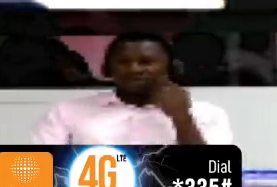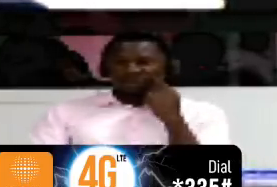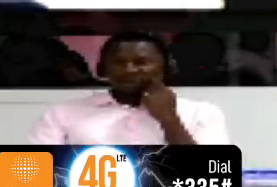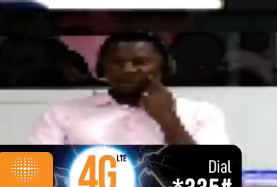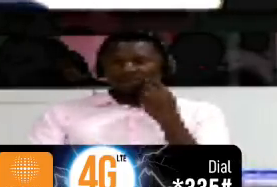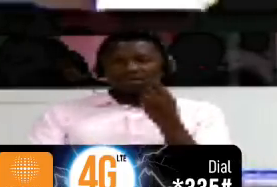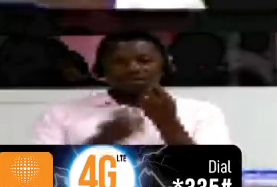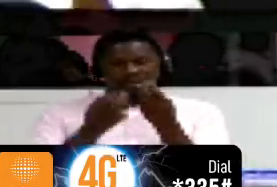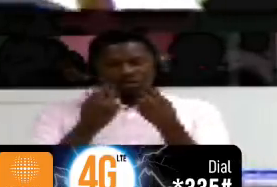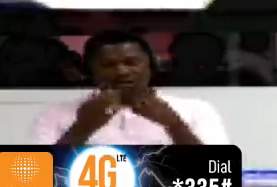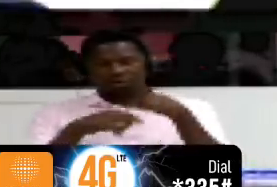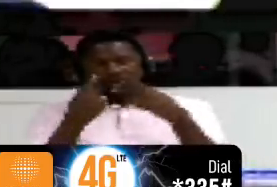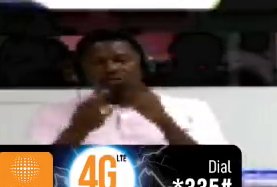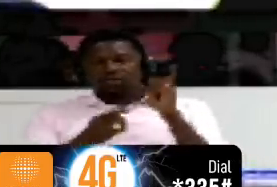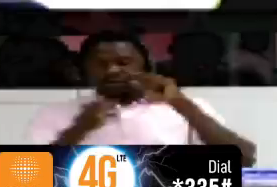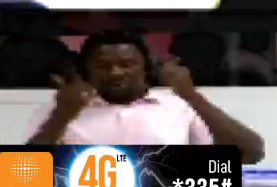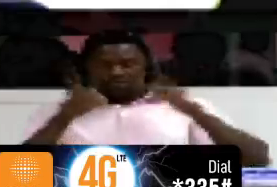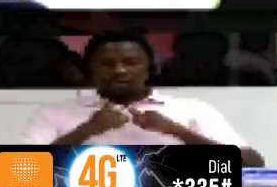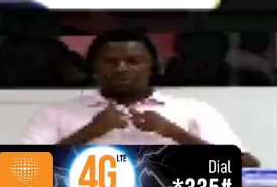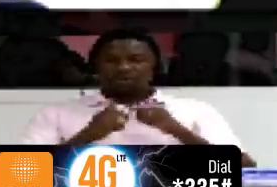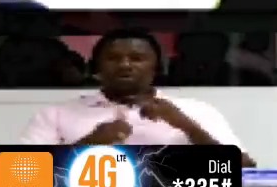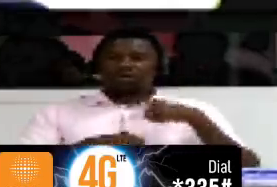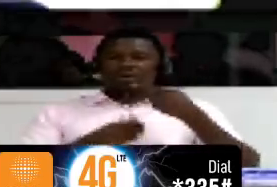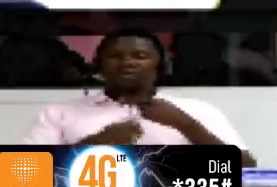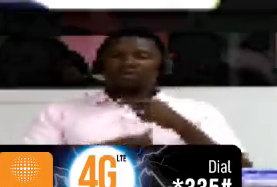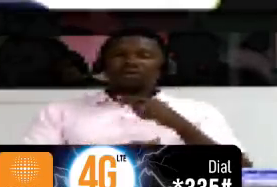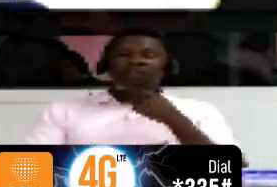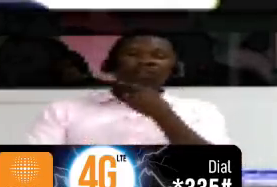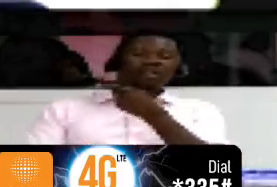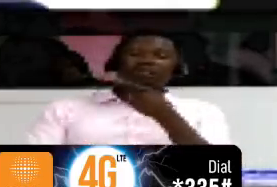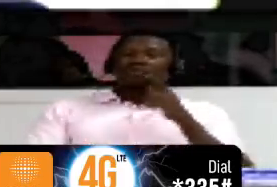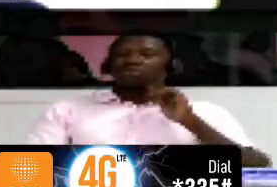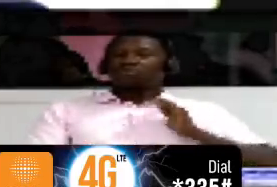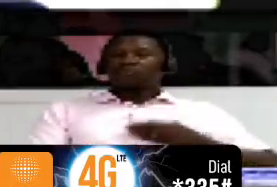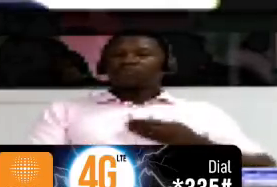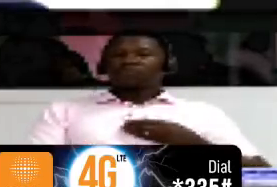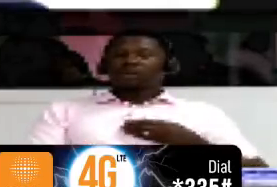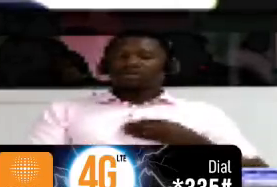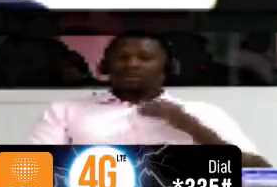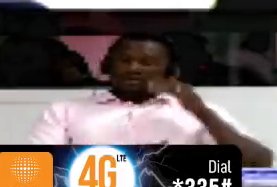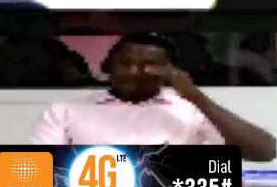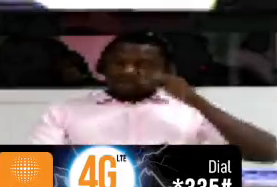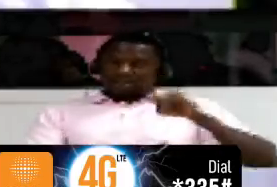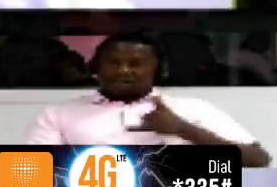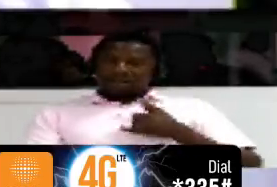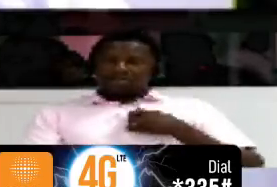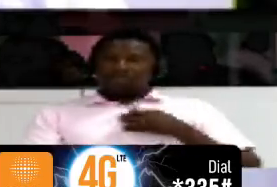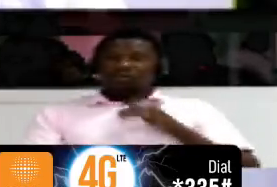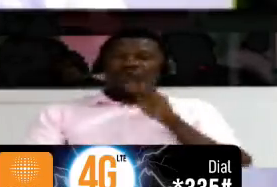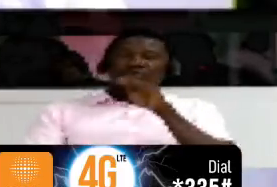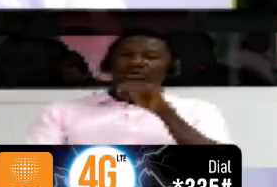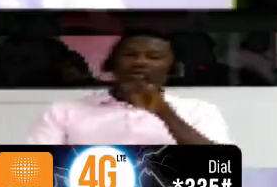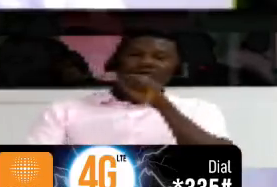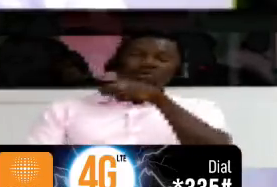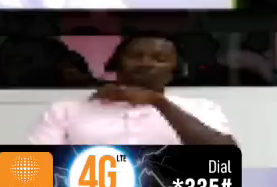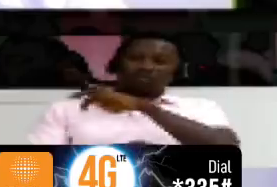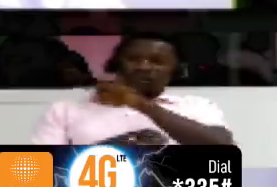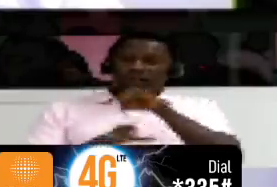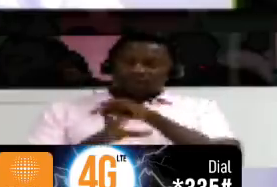us about what happened after that lady allowed you to call your family, the police officer. After that,